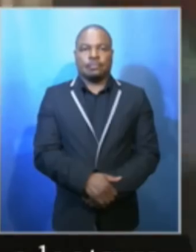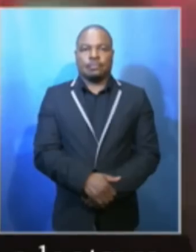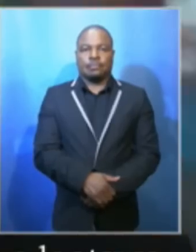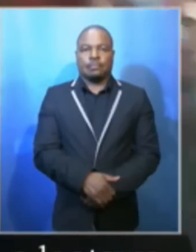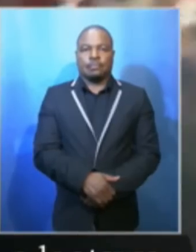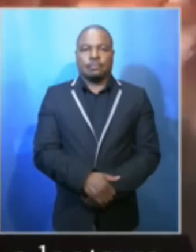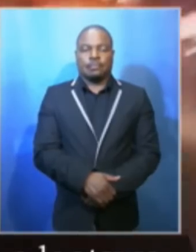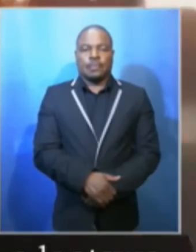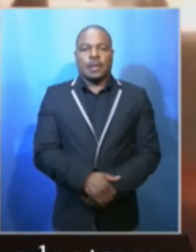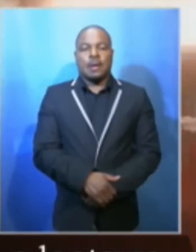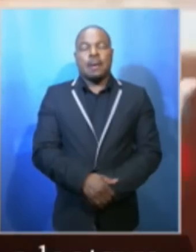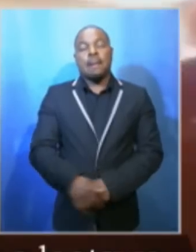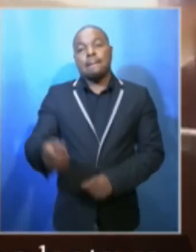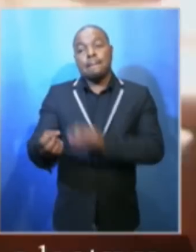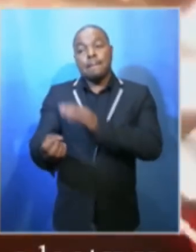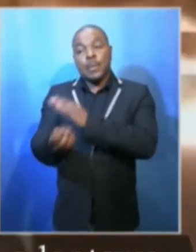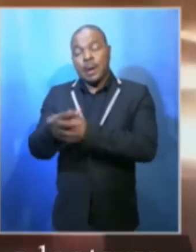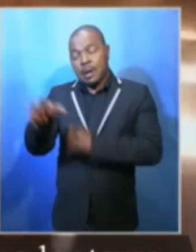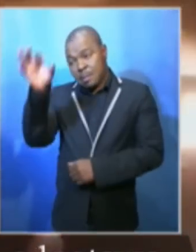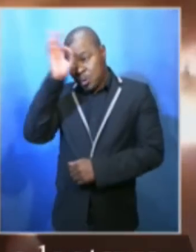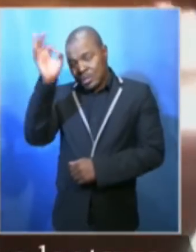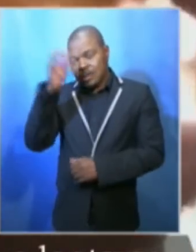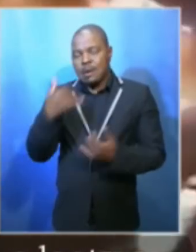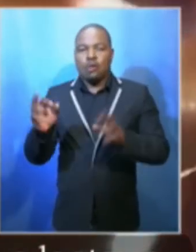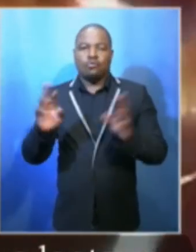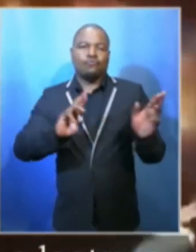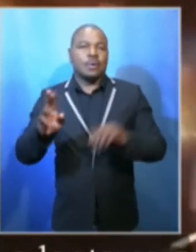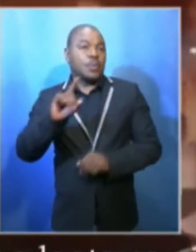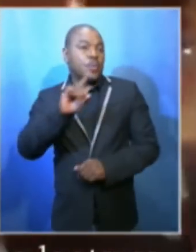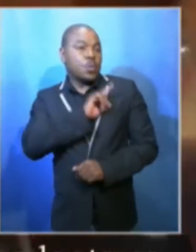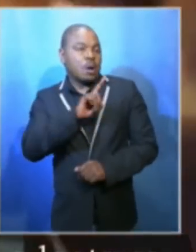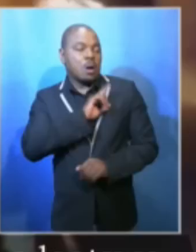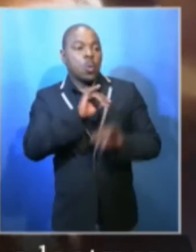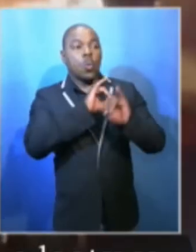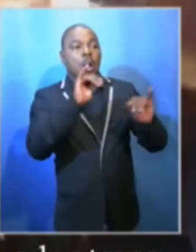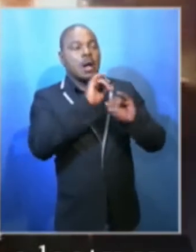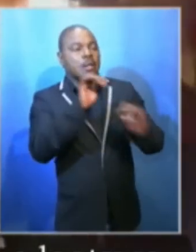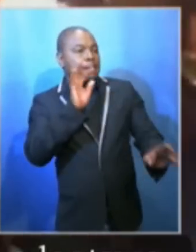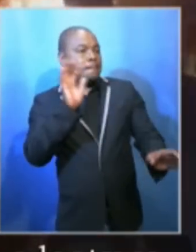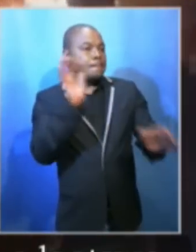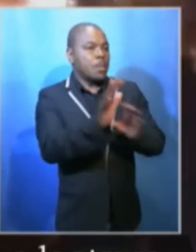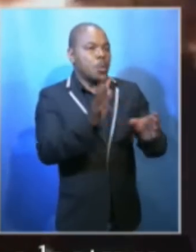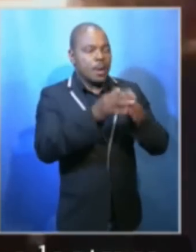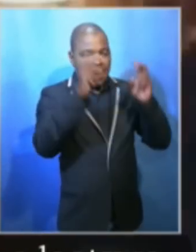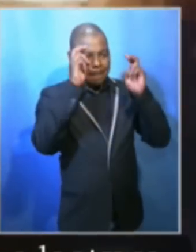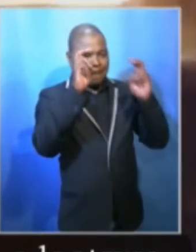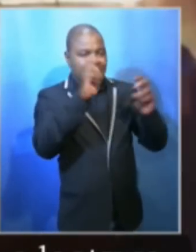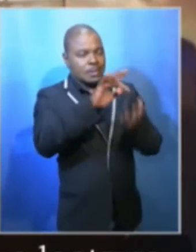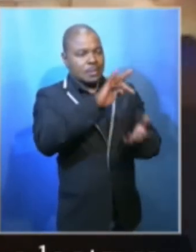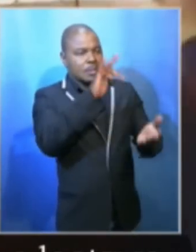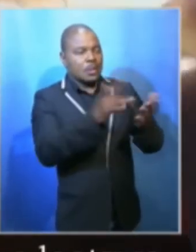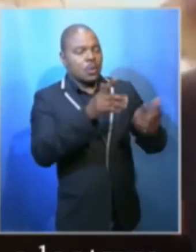Mapodisi kwa Mpumalanga a malalalaotswe morago ga tlhaselo e setlhogo ya didepo tsa dibese tsa Patco.